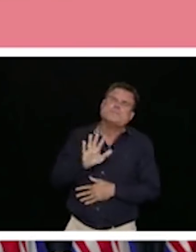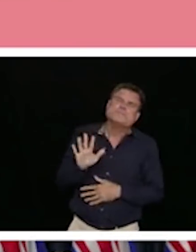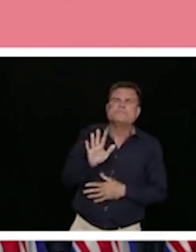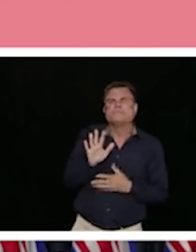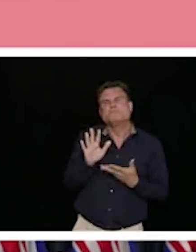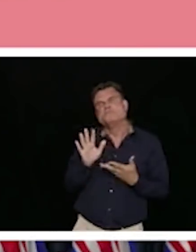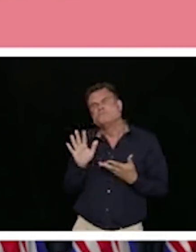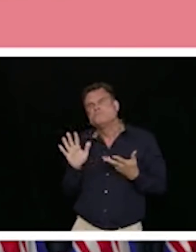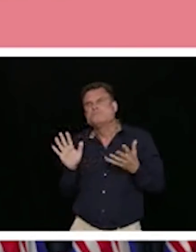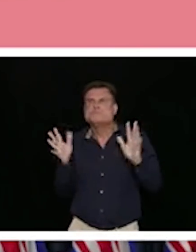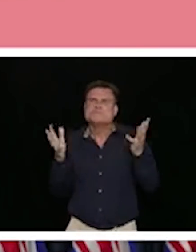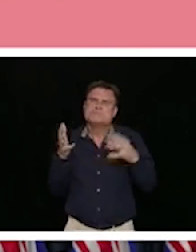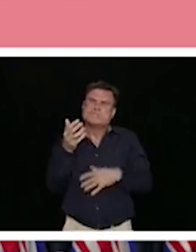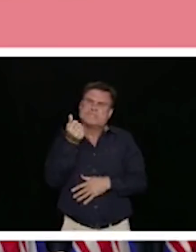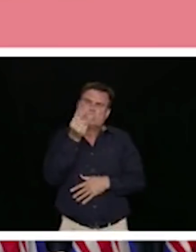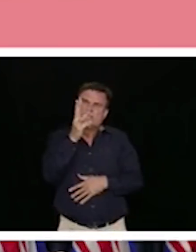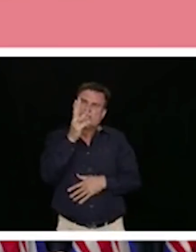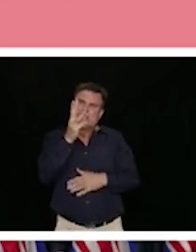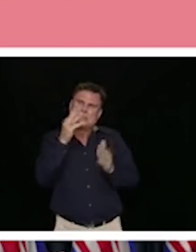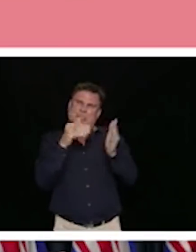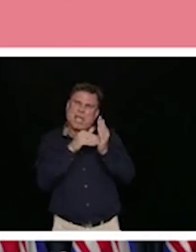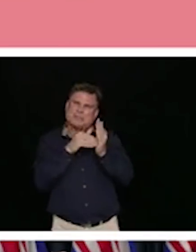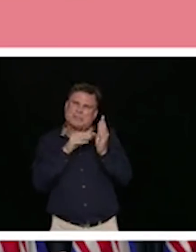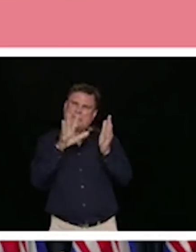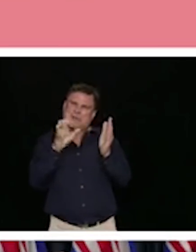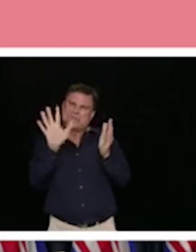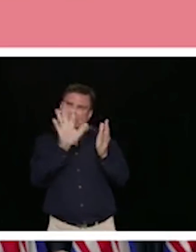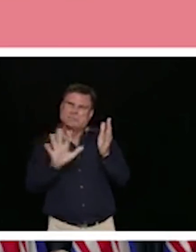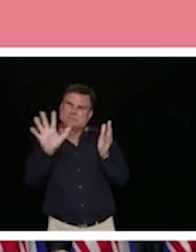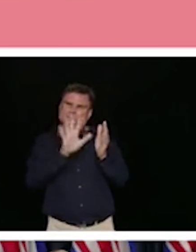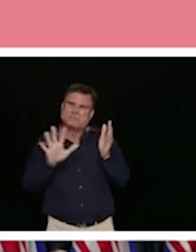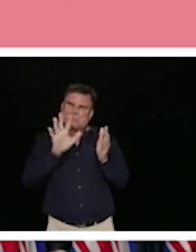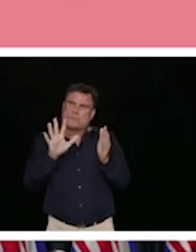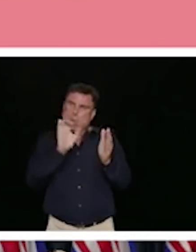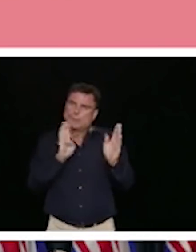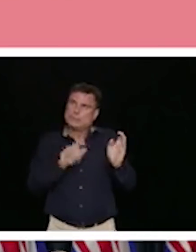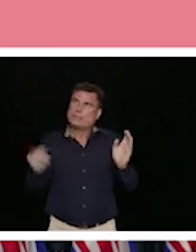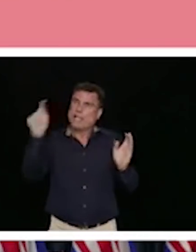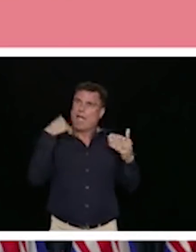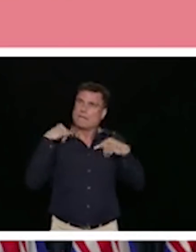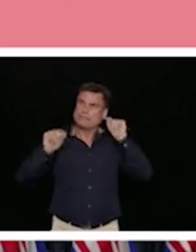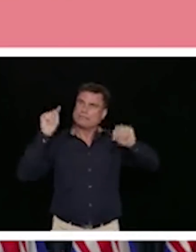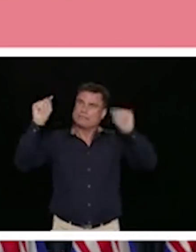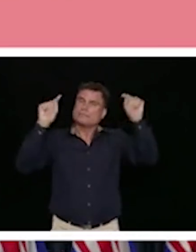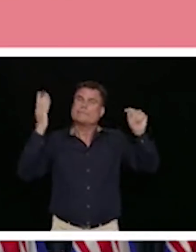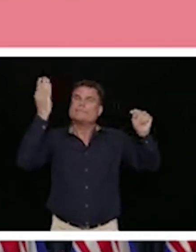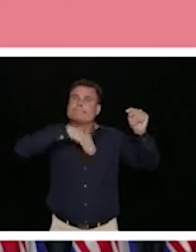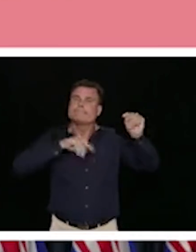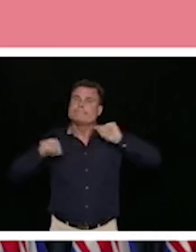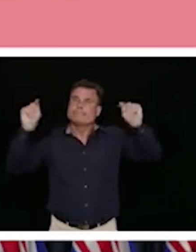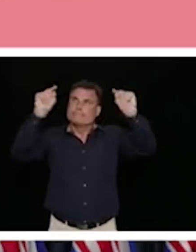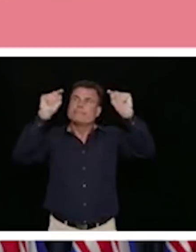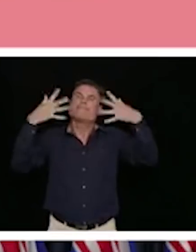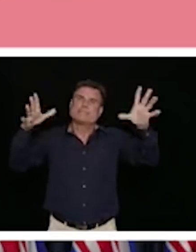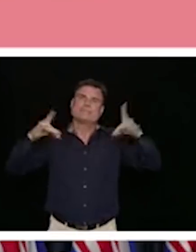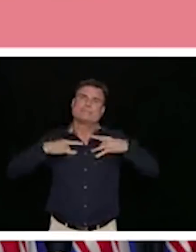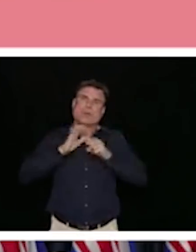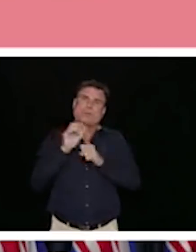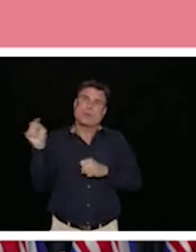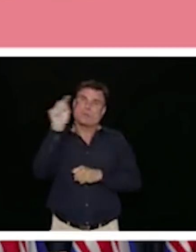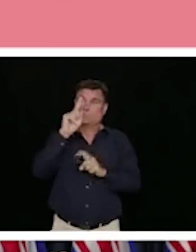test, particularly during that period in March where we had limited access to tests and where our testing strategy really focused on those who were